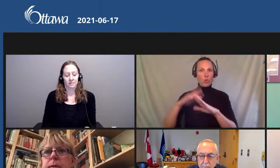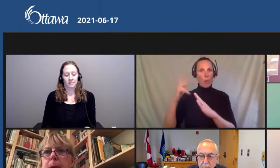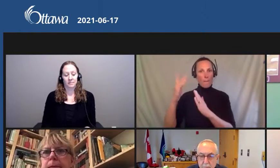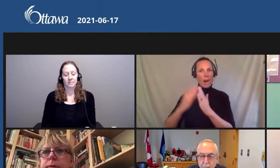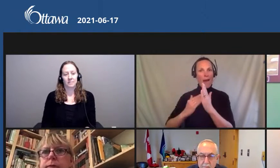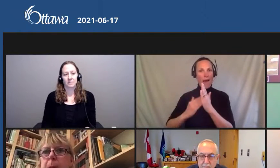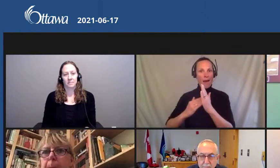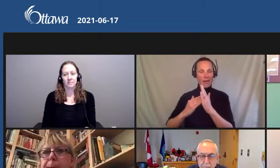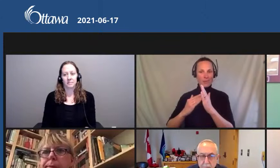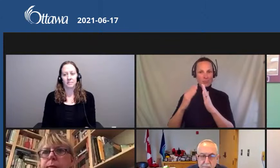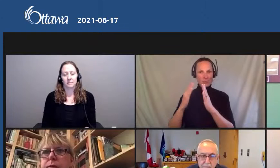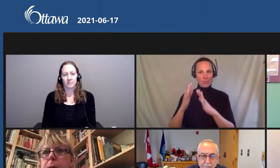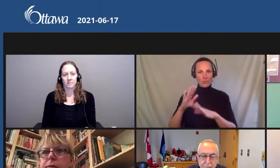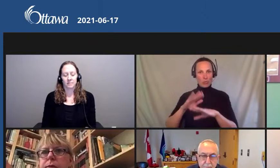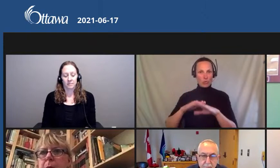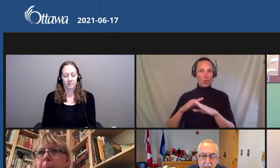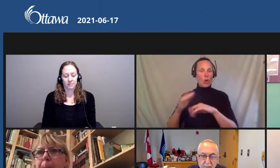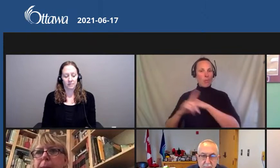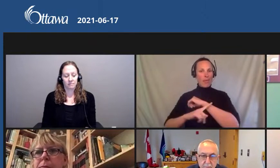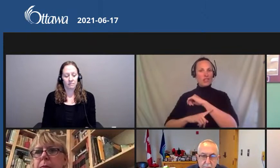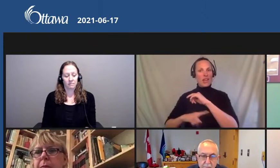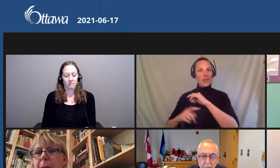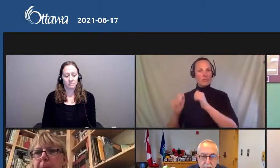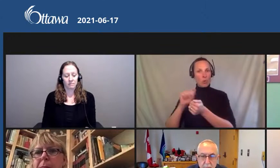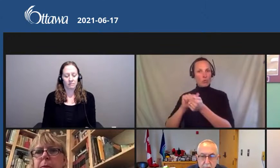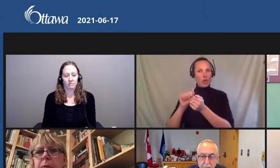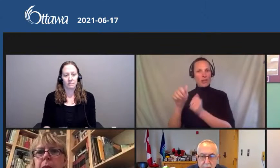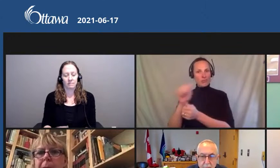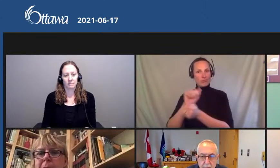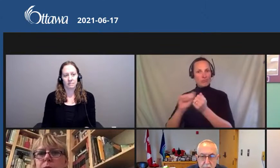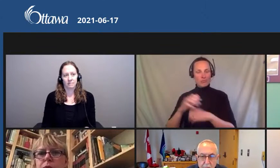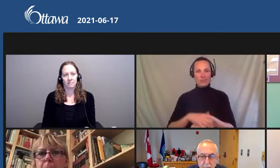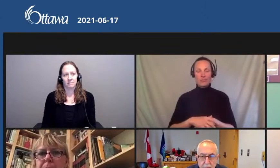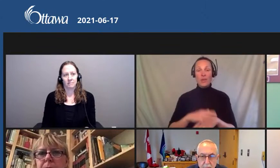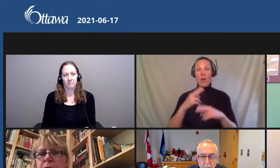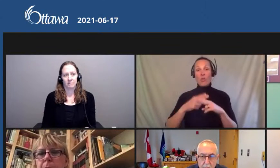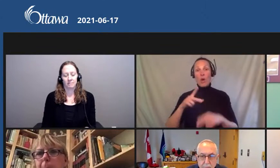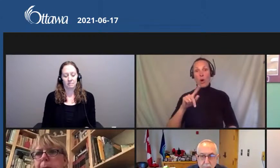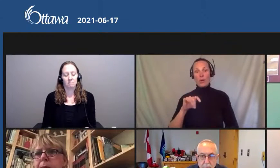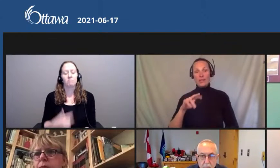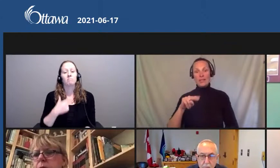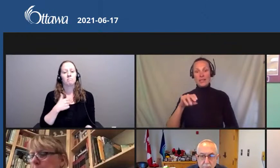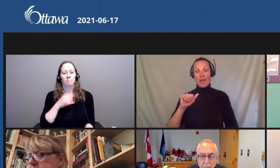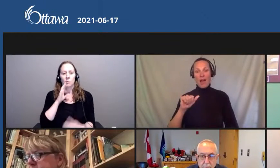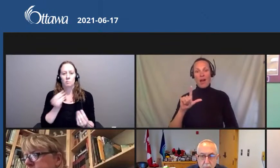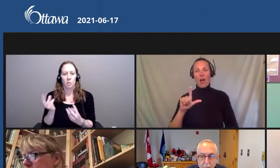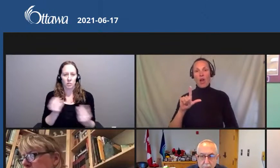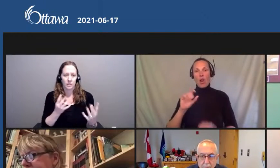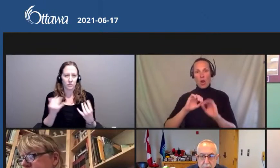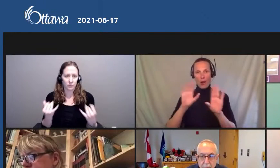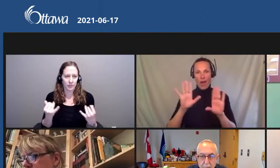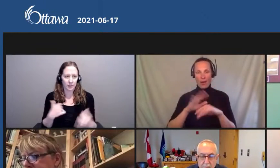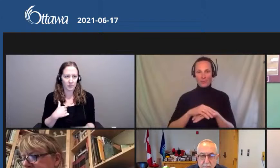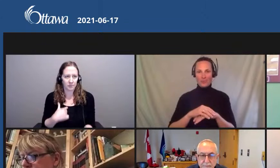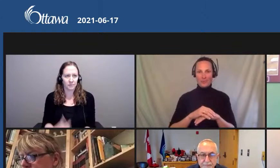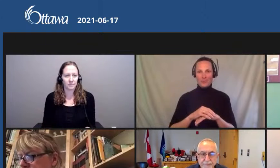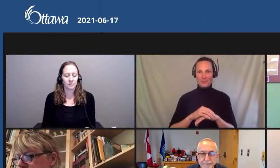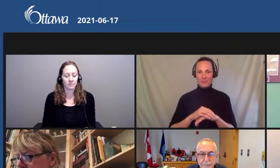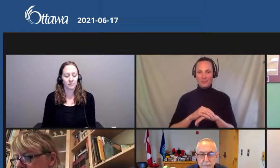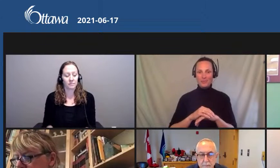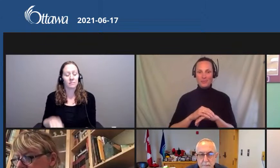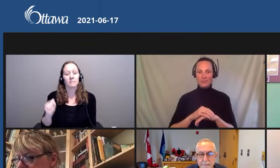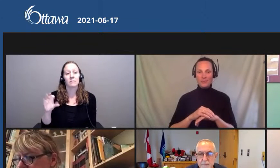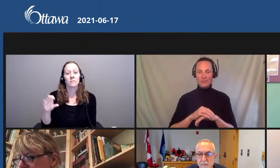Waste Management Plan. Your moderator today. Je serai votre modératrice pour aujourd'hui. Scott Moffatt, Chair of the Standing Committee